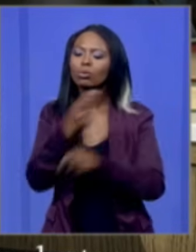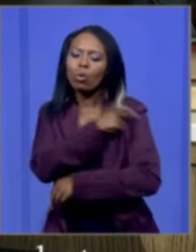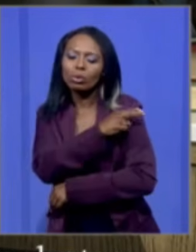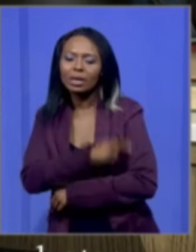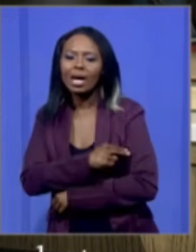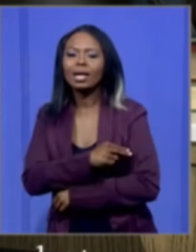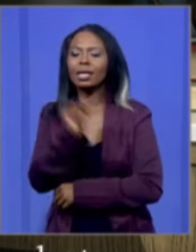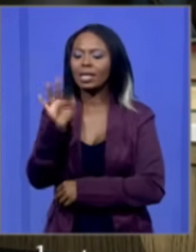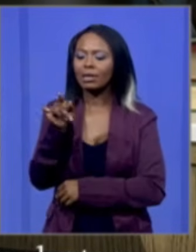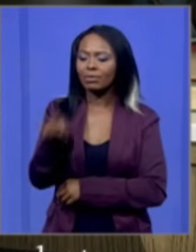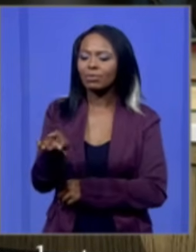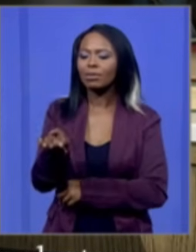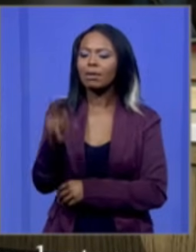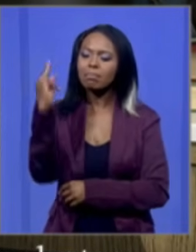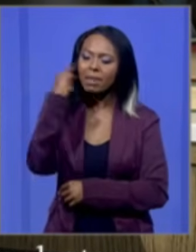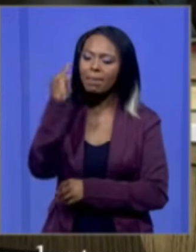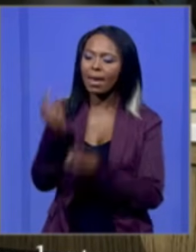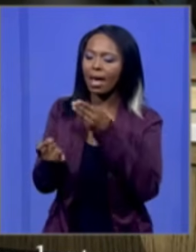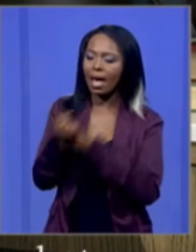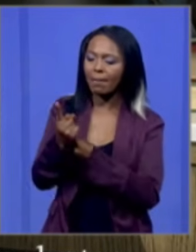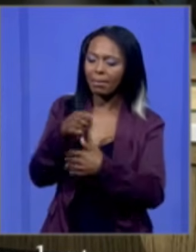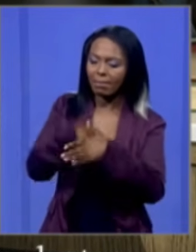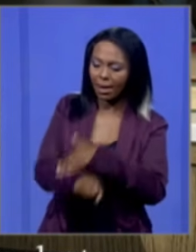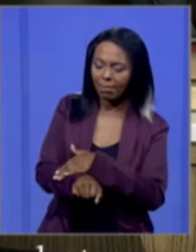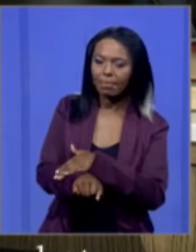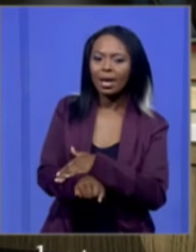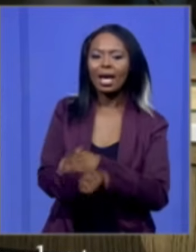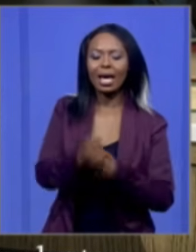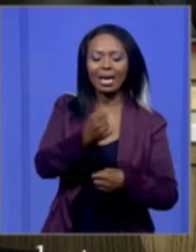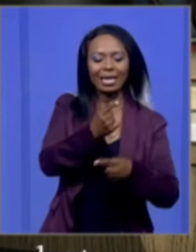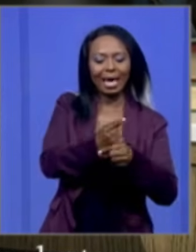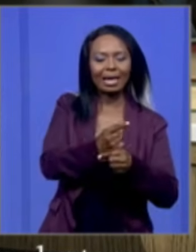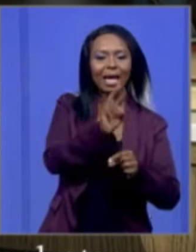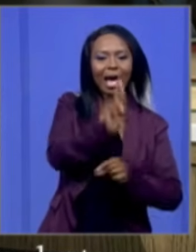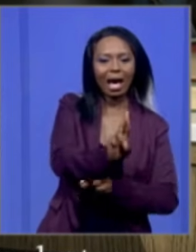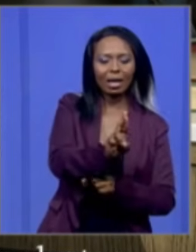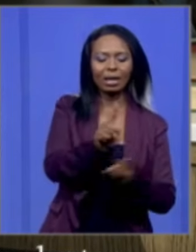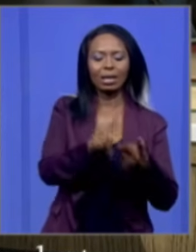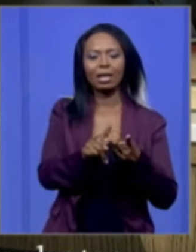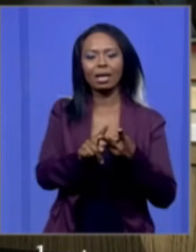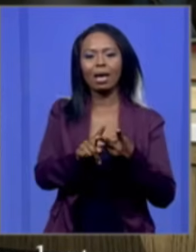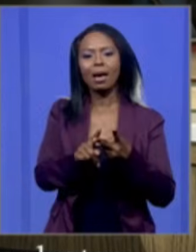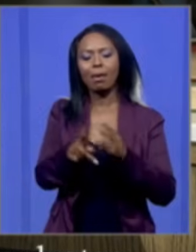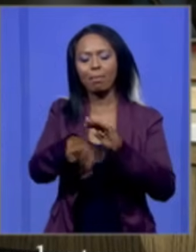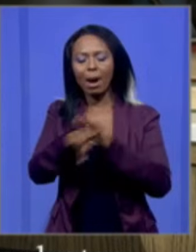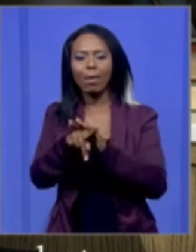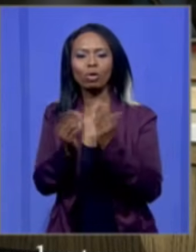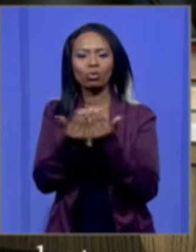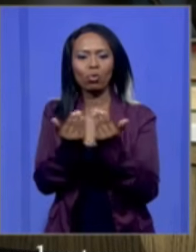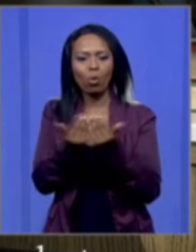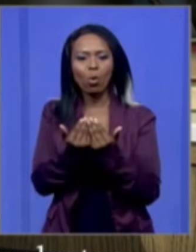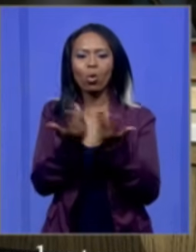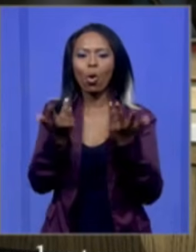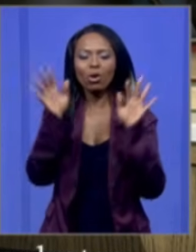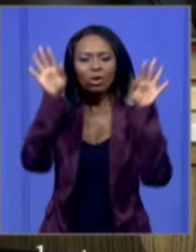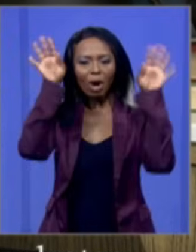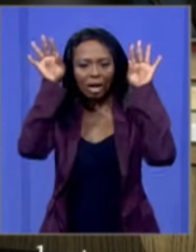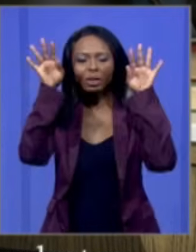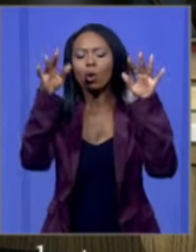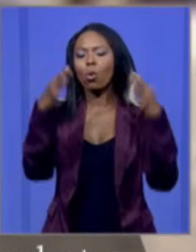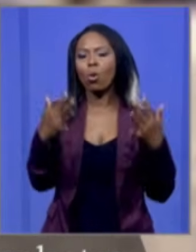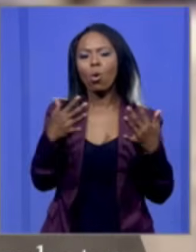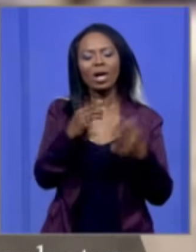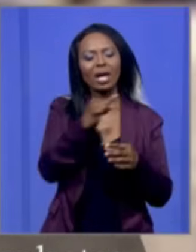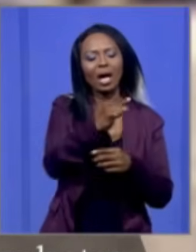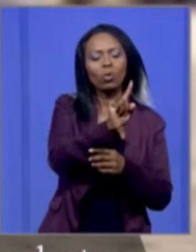tlise bana ko dikolong tsa rona go thoma ka di-grade R preschool and then at least le ka ba grade 1 to grade 5